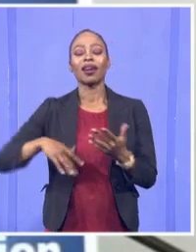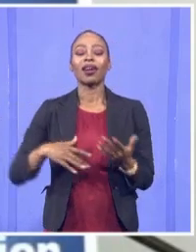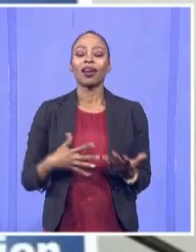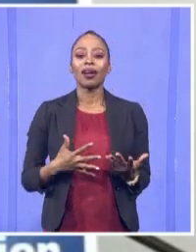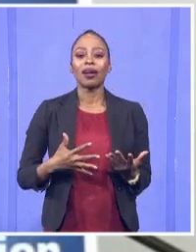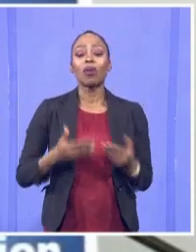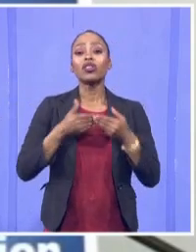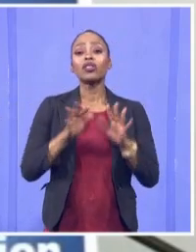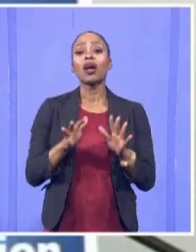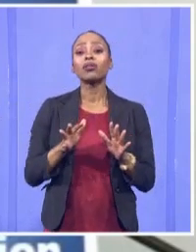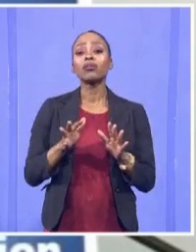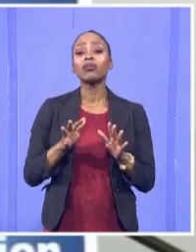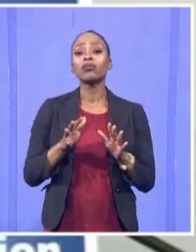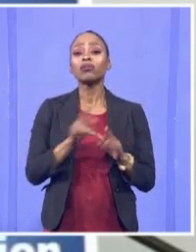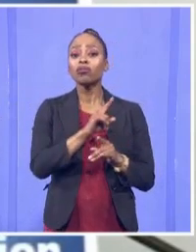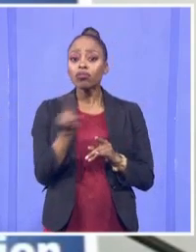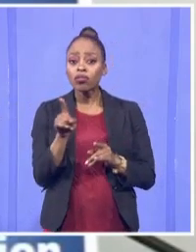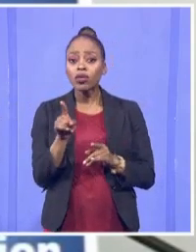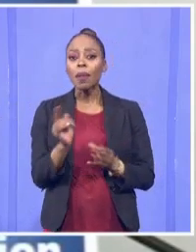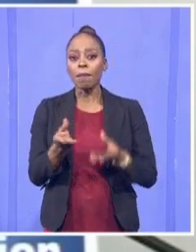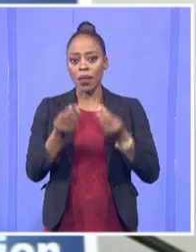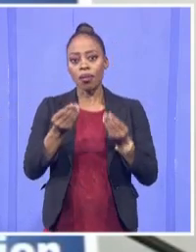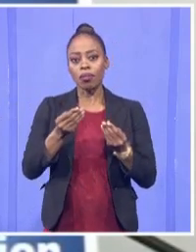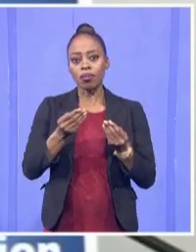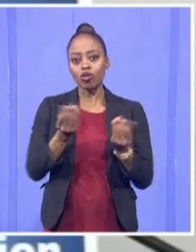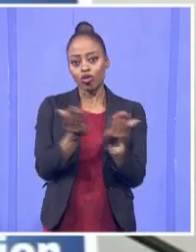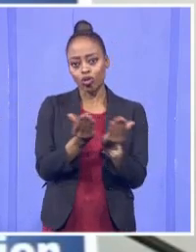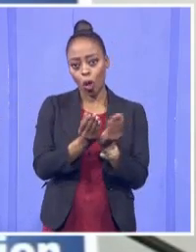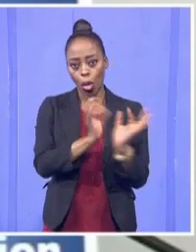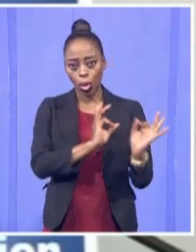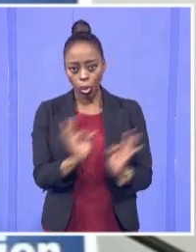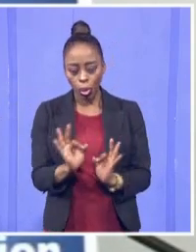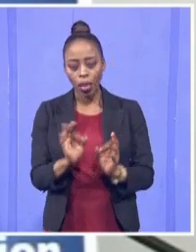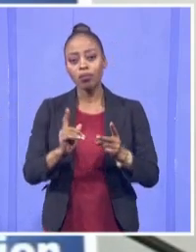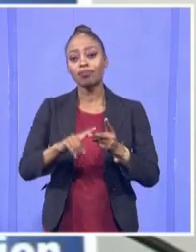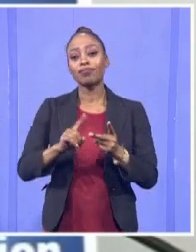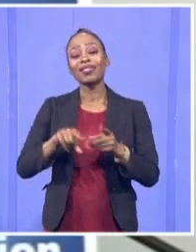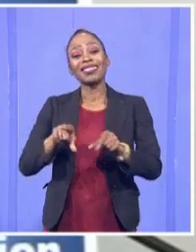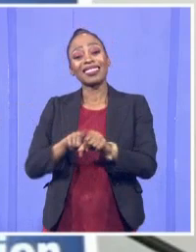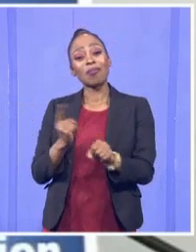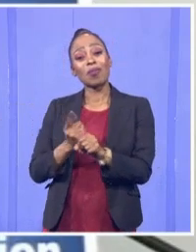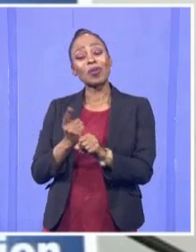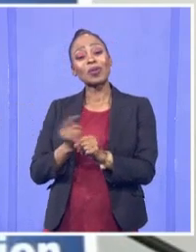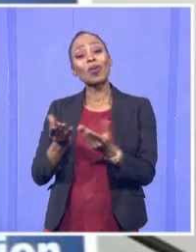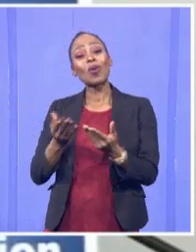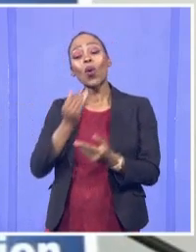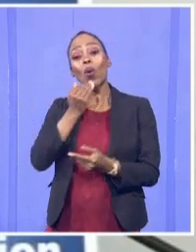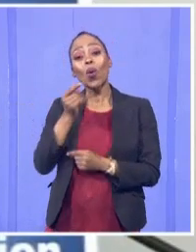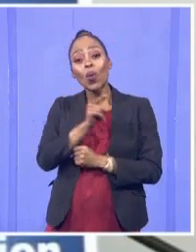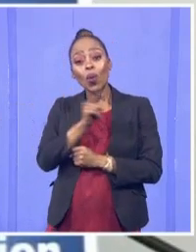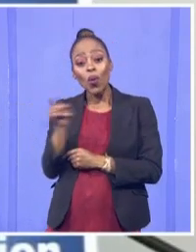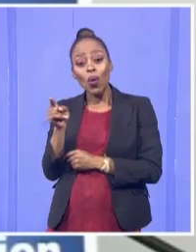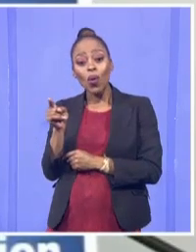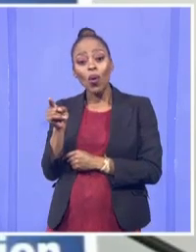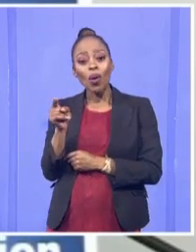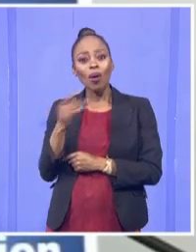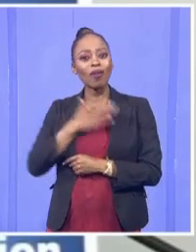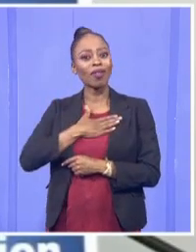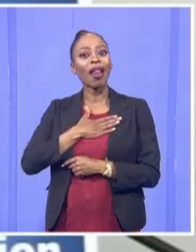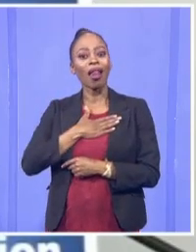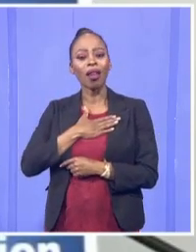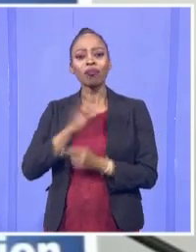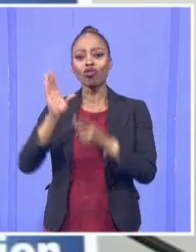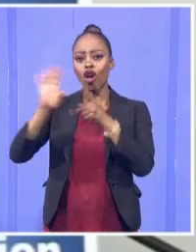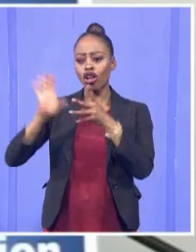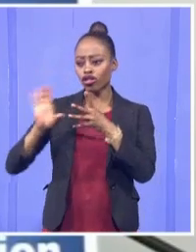We are starting with those that have been placed. We are also starting with those that we feel they meet the